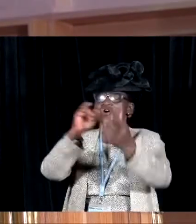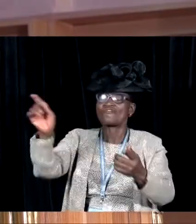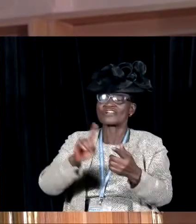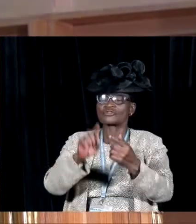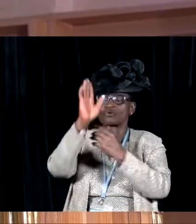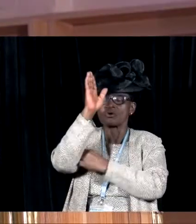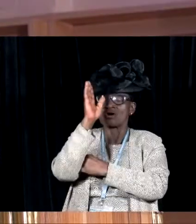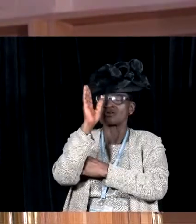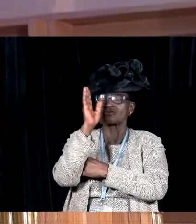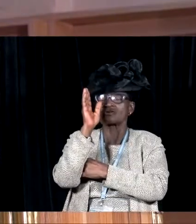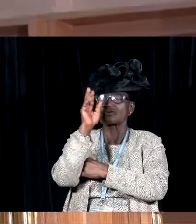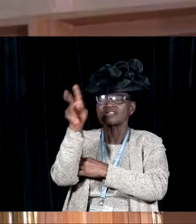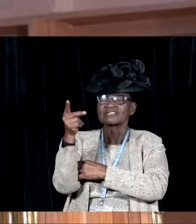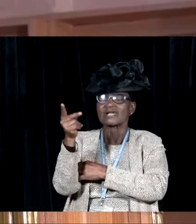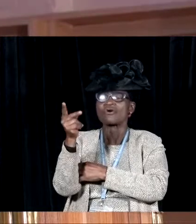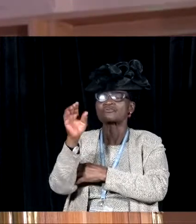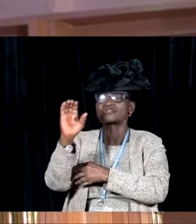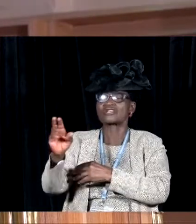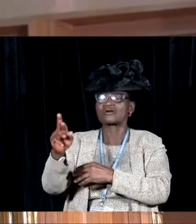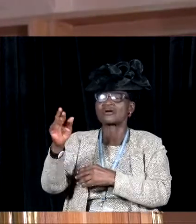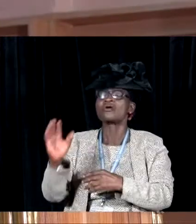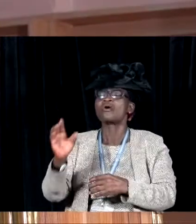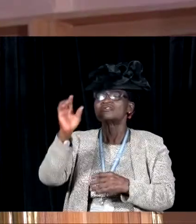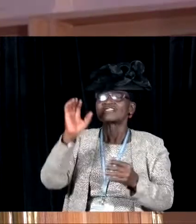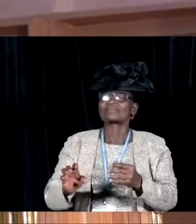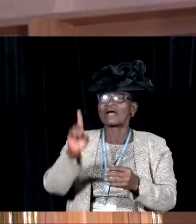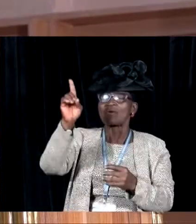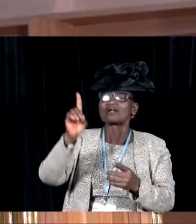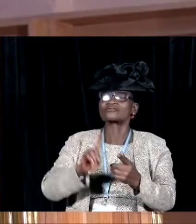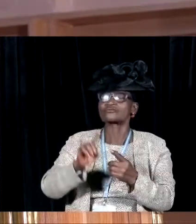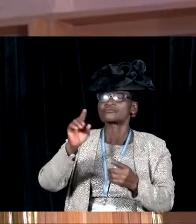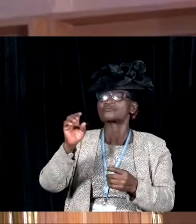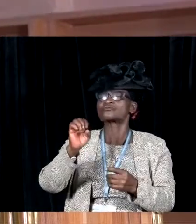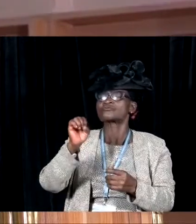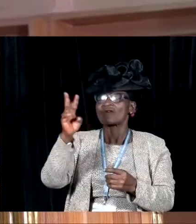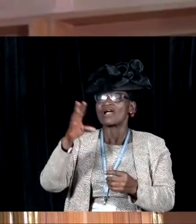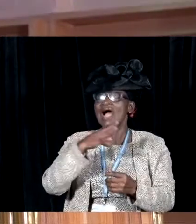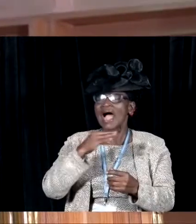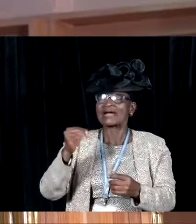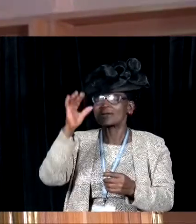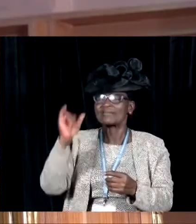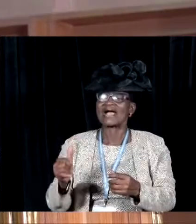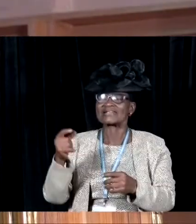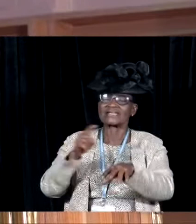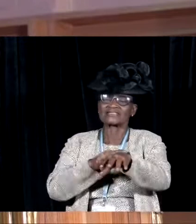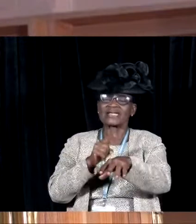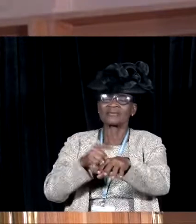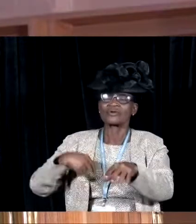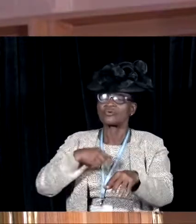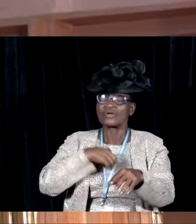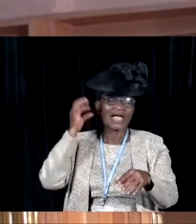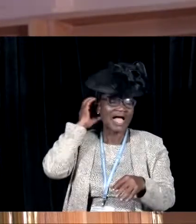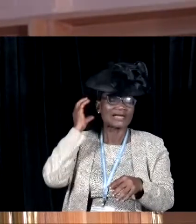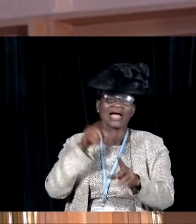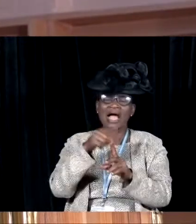to 12. 2 Chronicles 1, 6 to 12. But by the time we heard about him